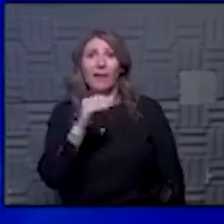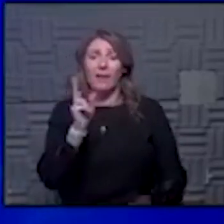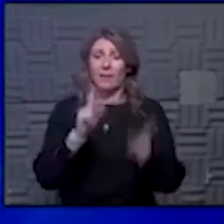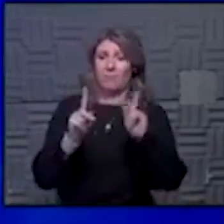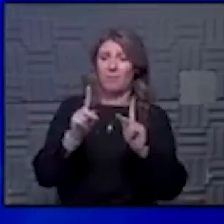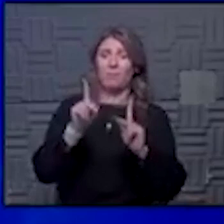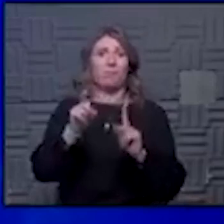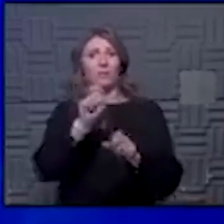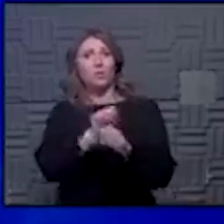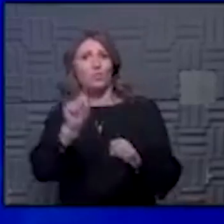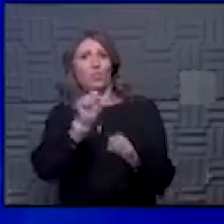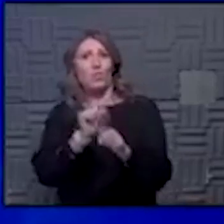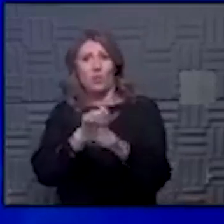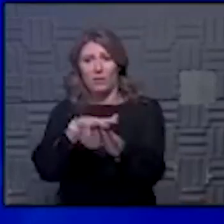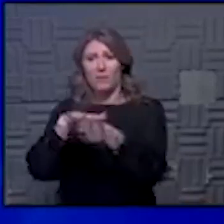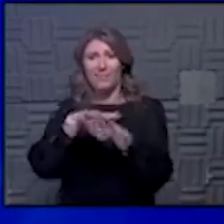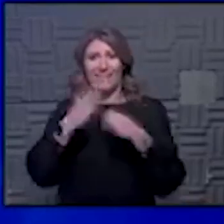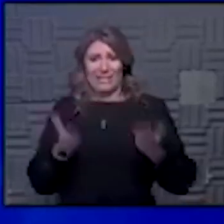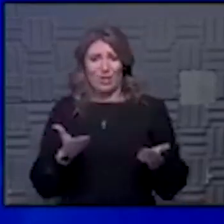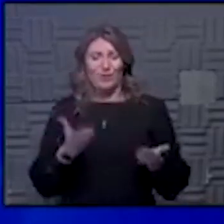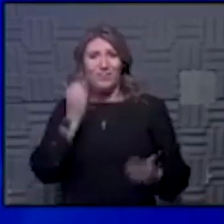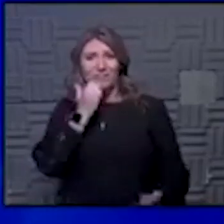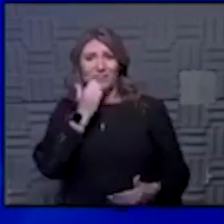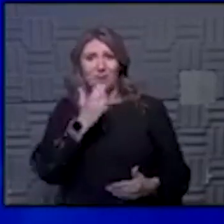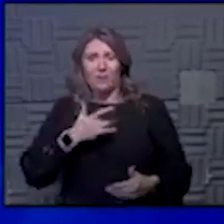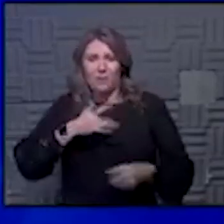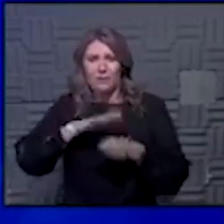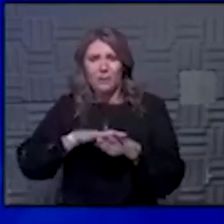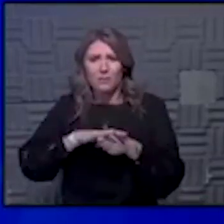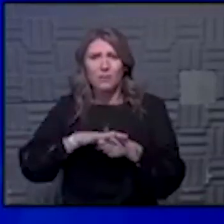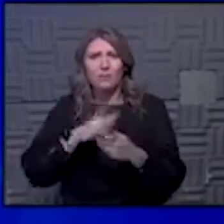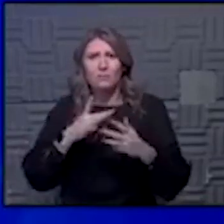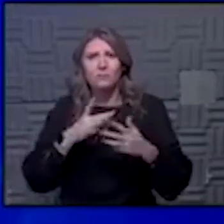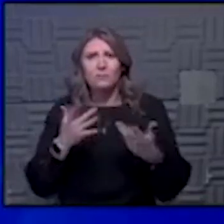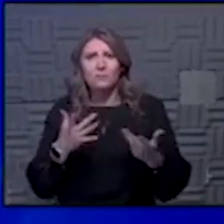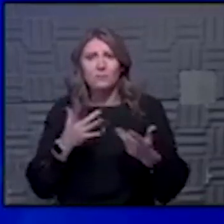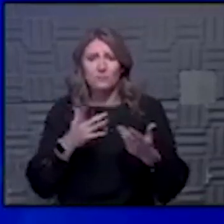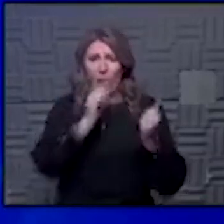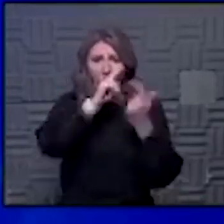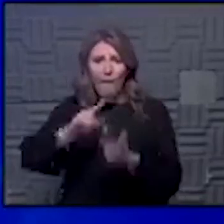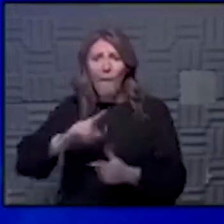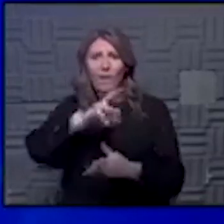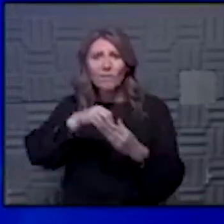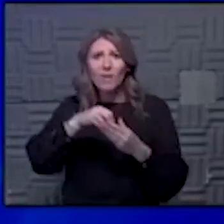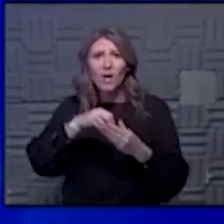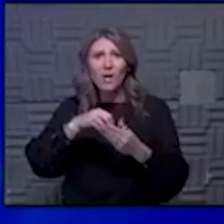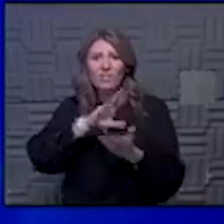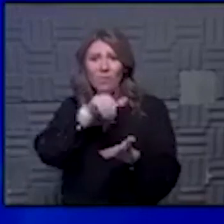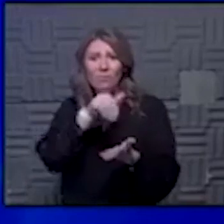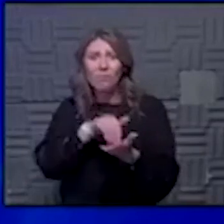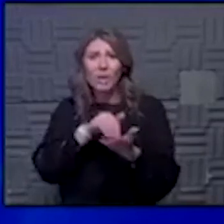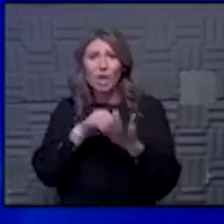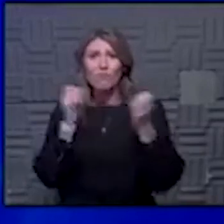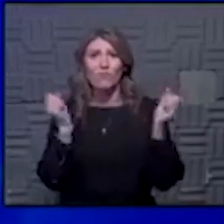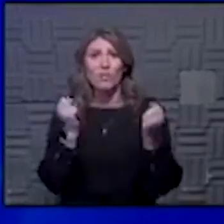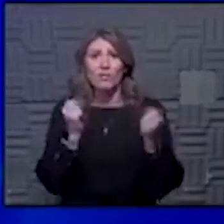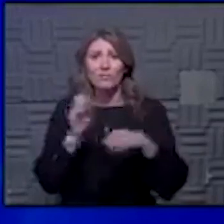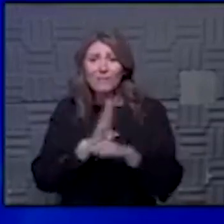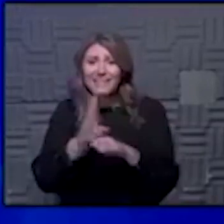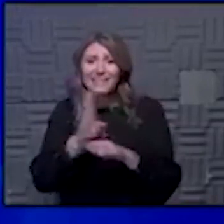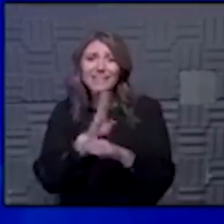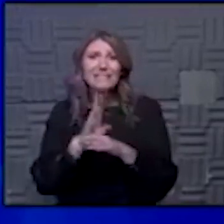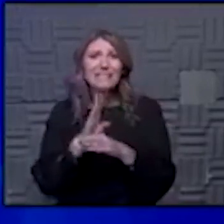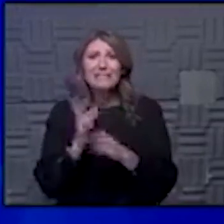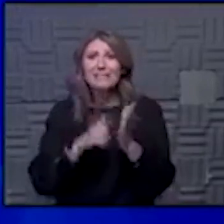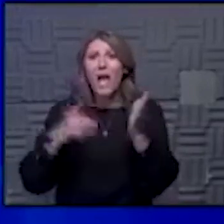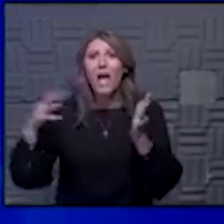work in this space every day feel that pressure, because I think all of us on this line would say in the middle of winter, we're busy, and sometimes we have patients